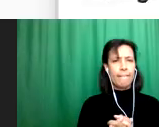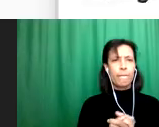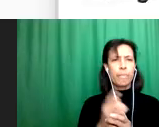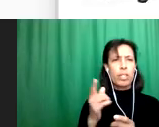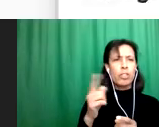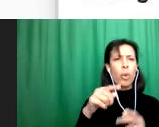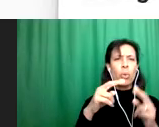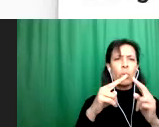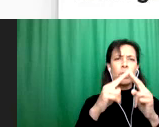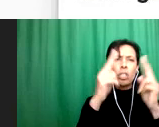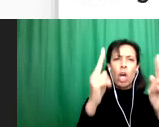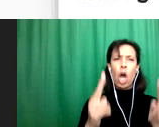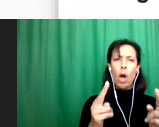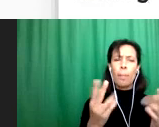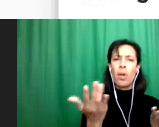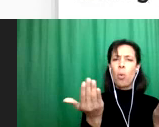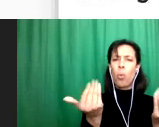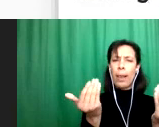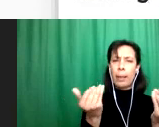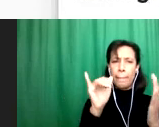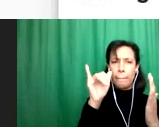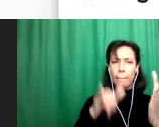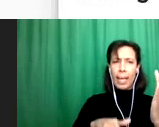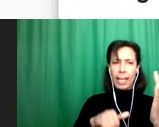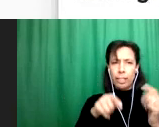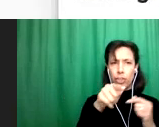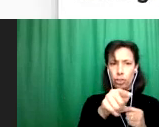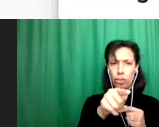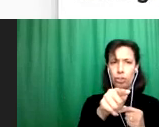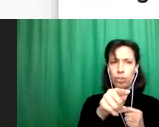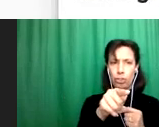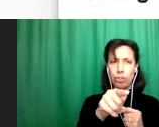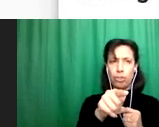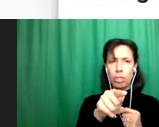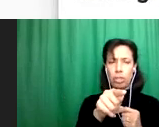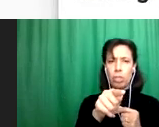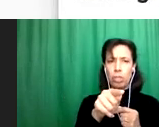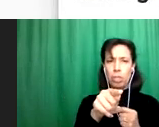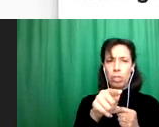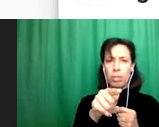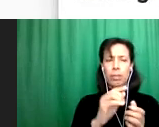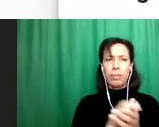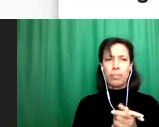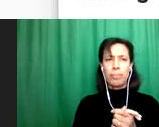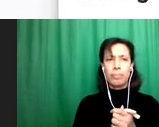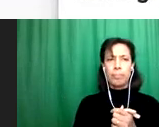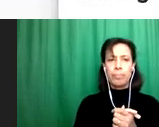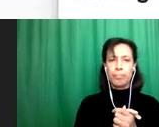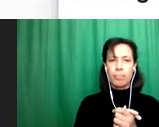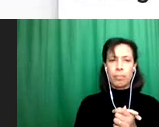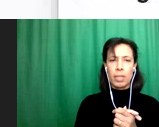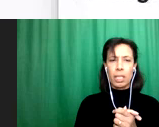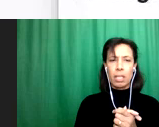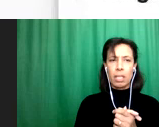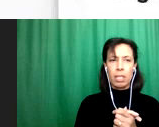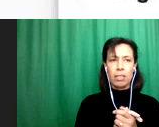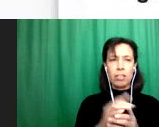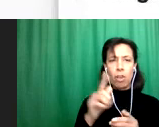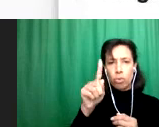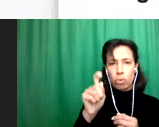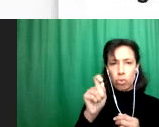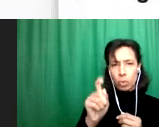page. So the welcome page. So I'm on the welcome page for assessment in education. If I scroll